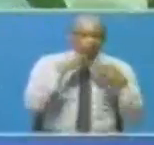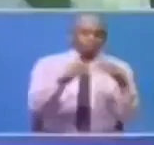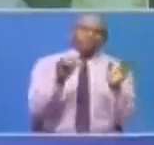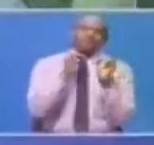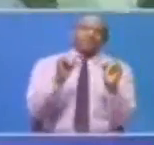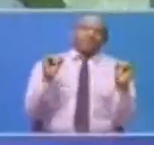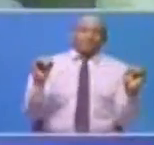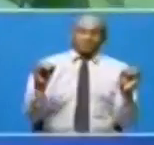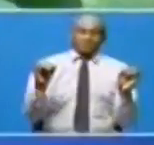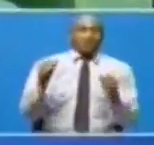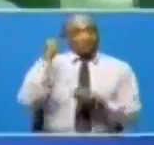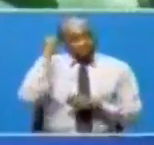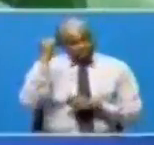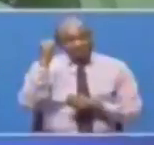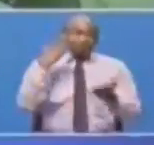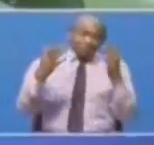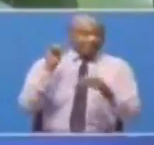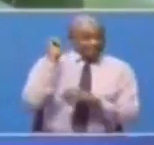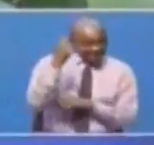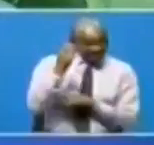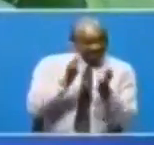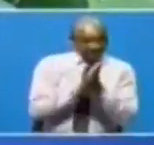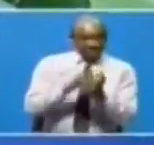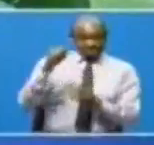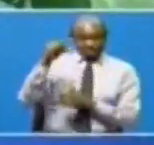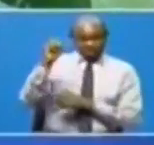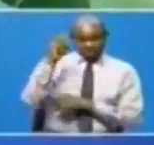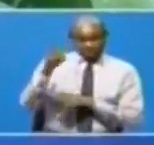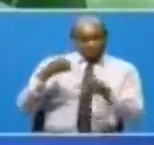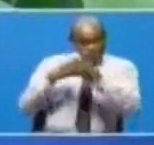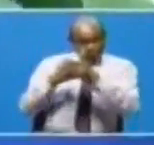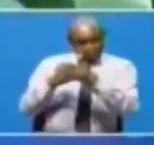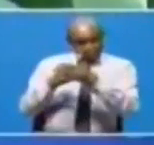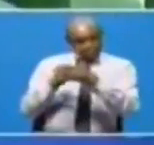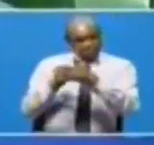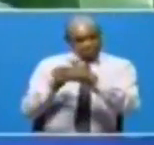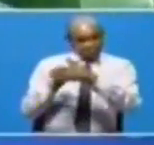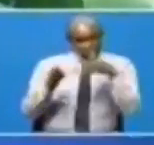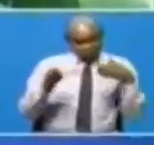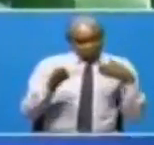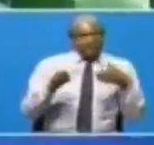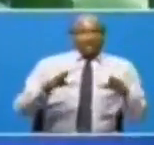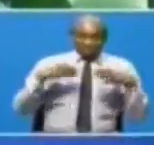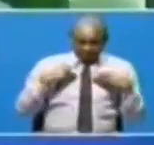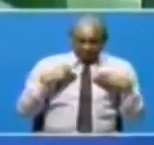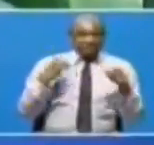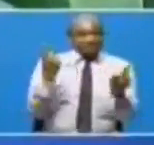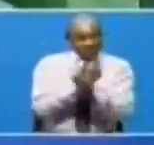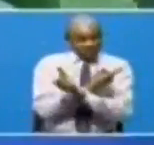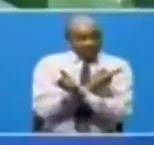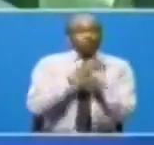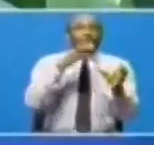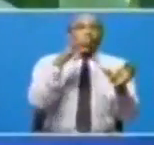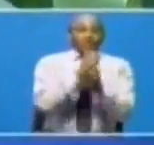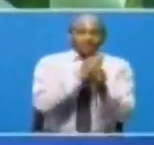As the politics of whether Kenya should lift the ban on genetically modified maize, scientists from different organizations have